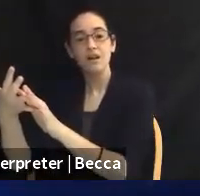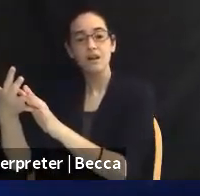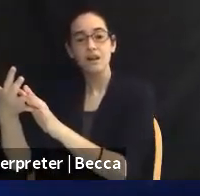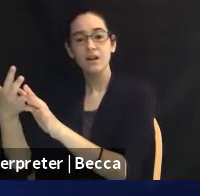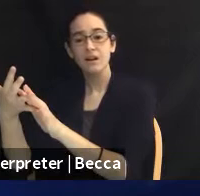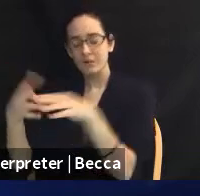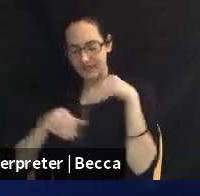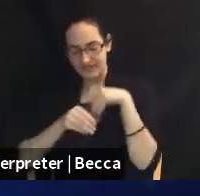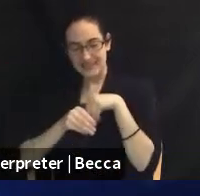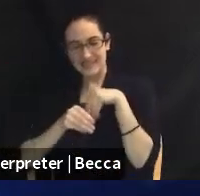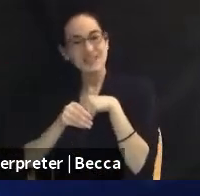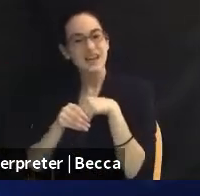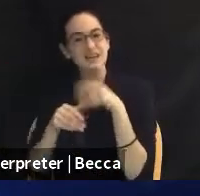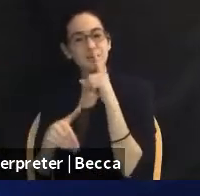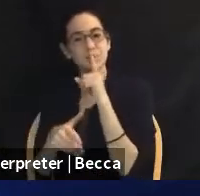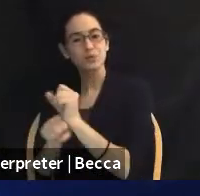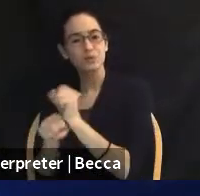But inside of us, what we wanted